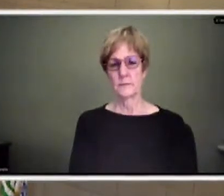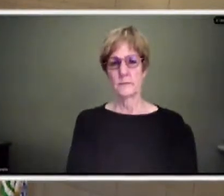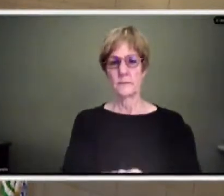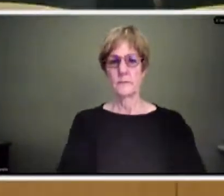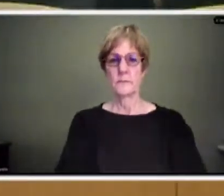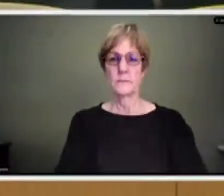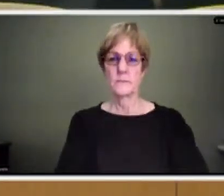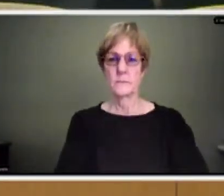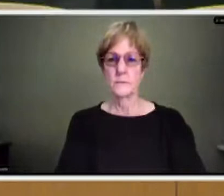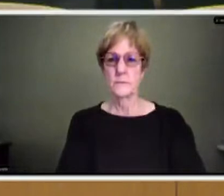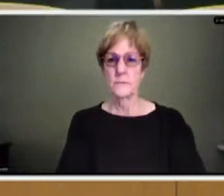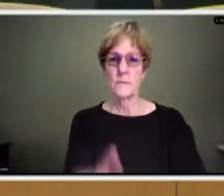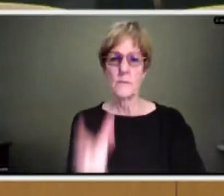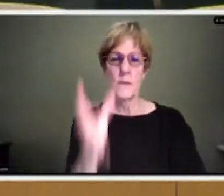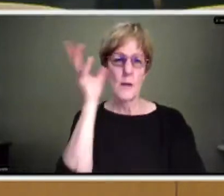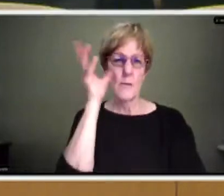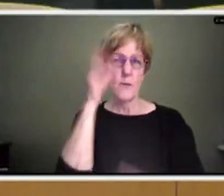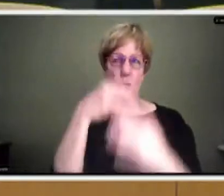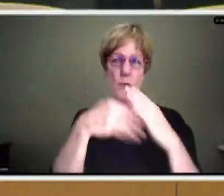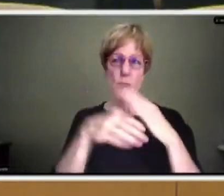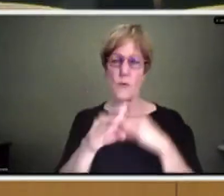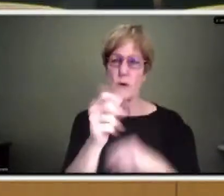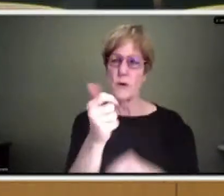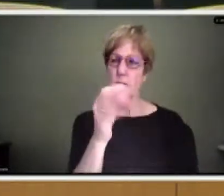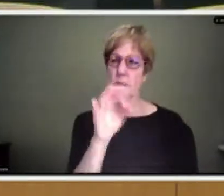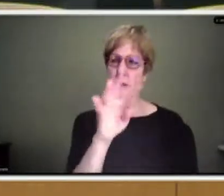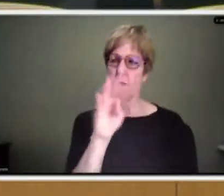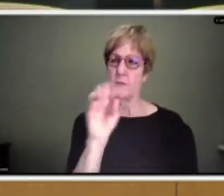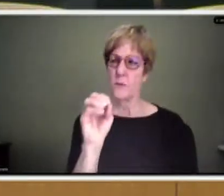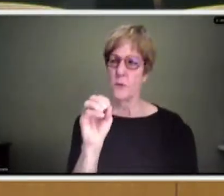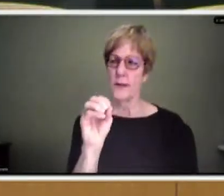So my father was born in 1940 and his brother's